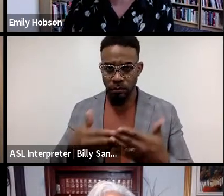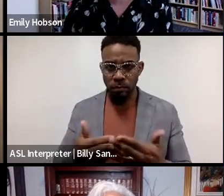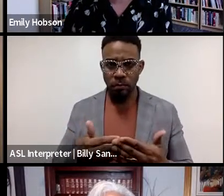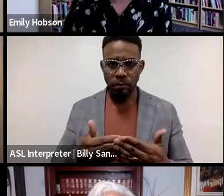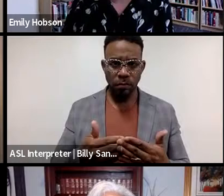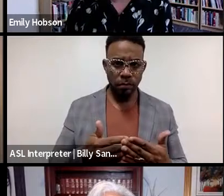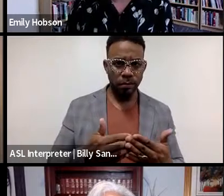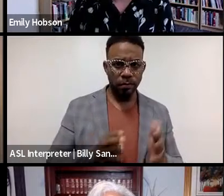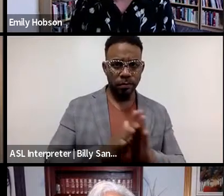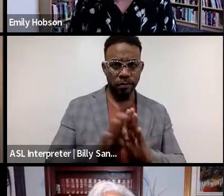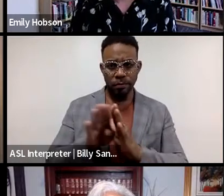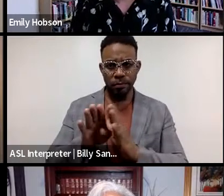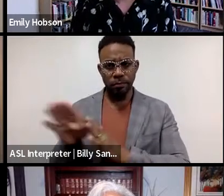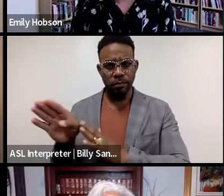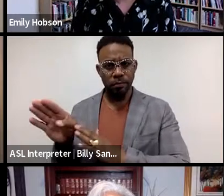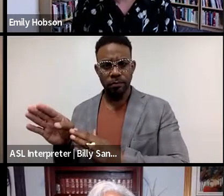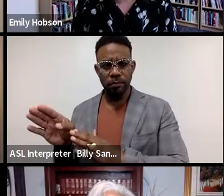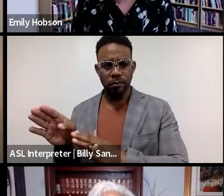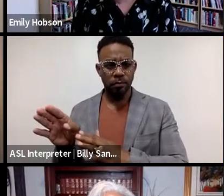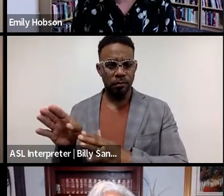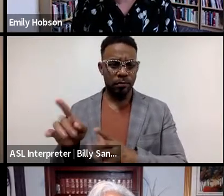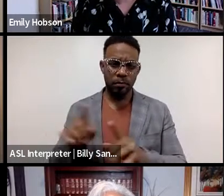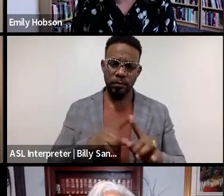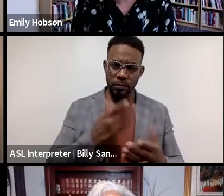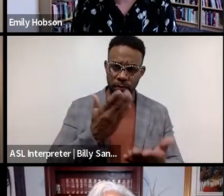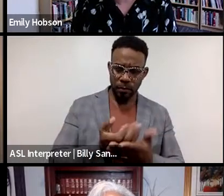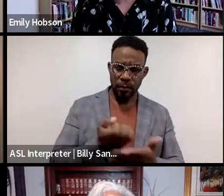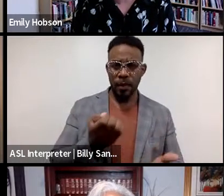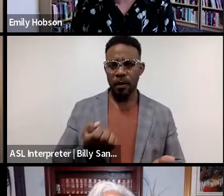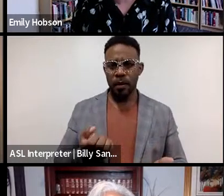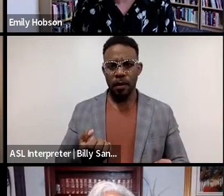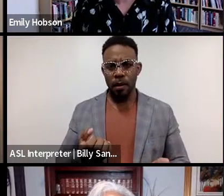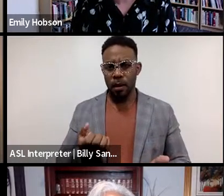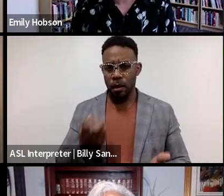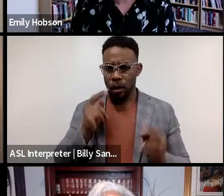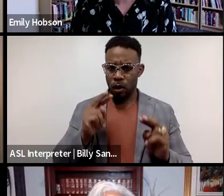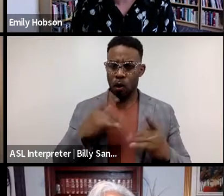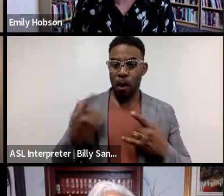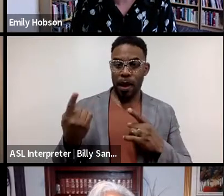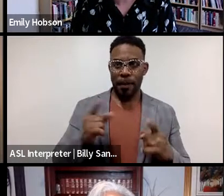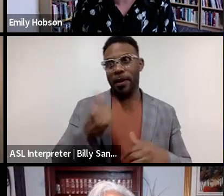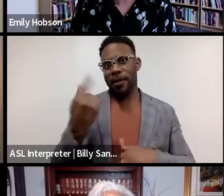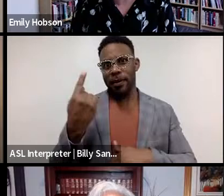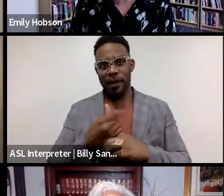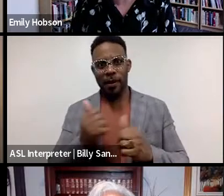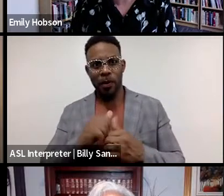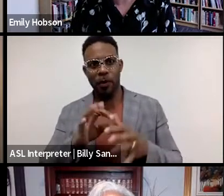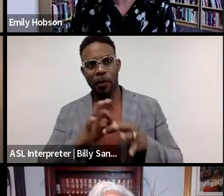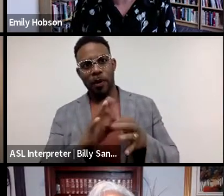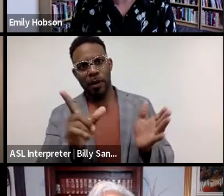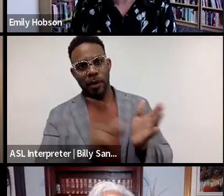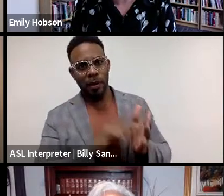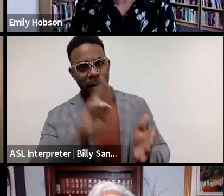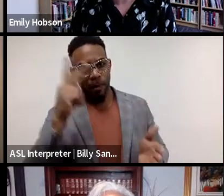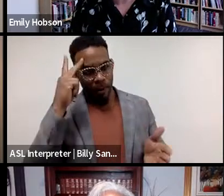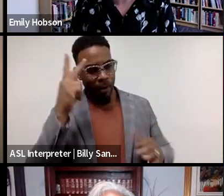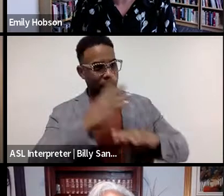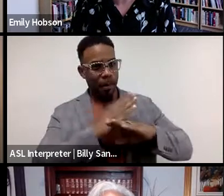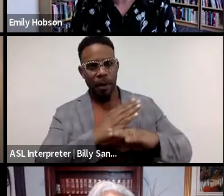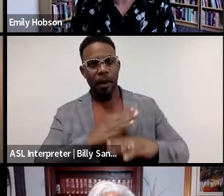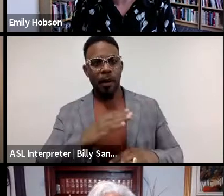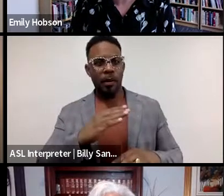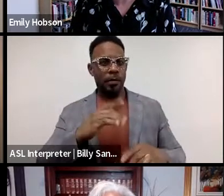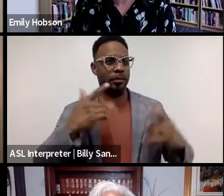subsequent developments. As evidence, you know, look at what happened the other day with the release of Politico's